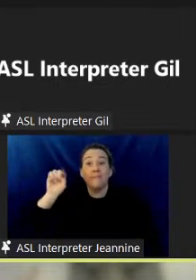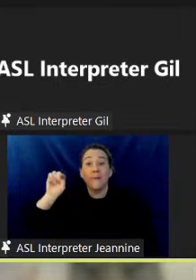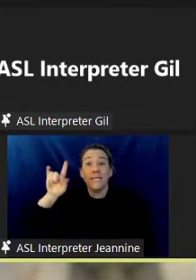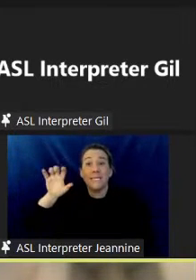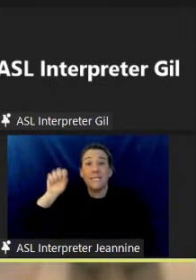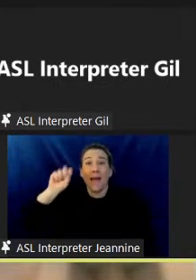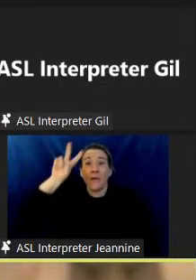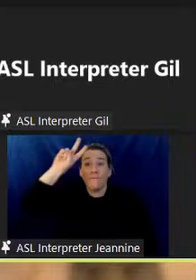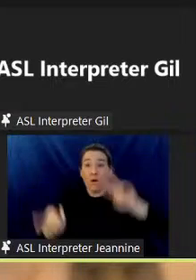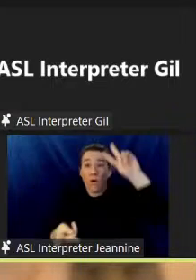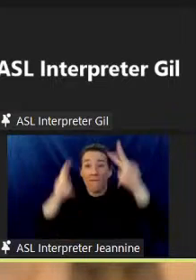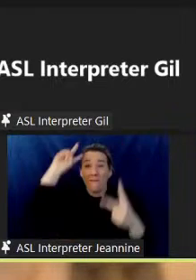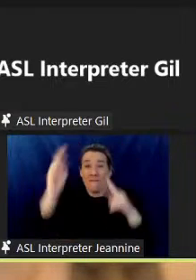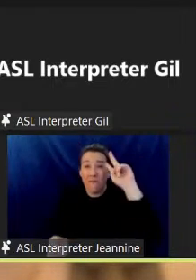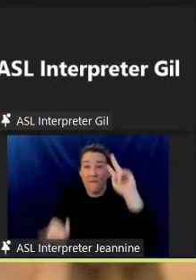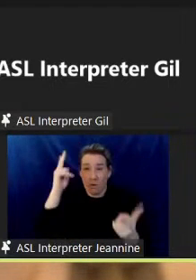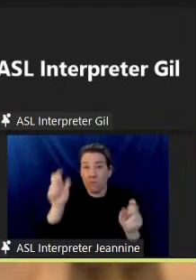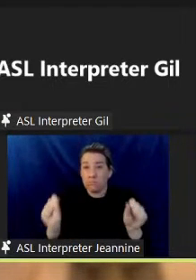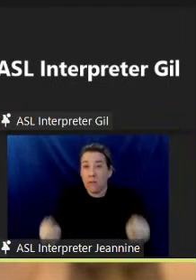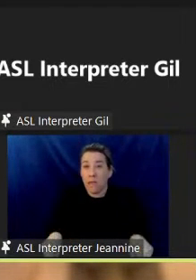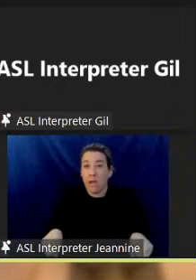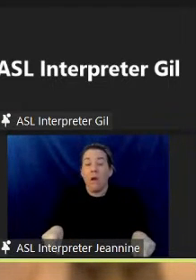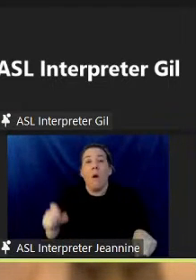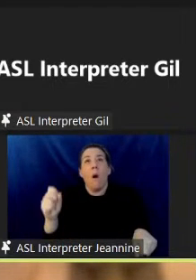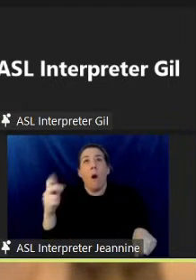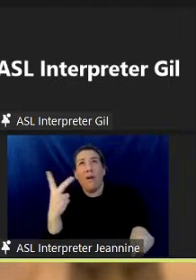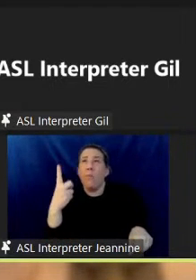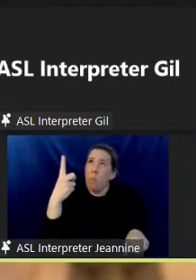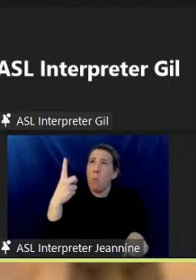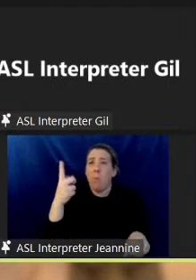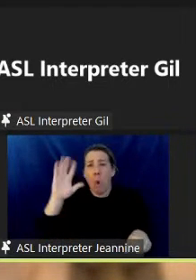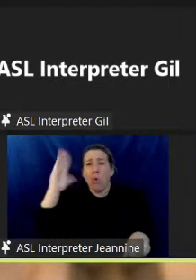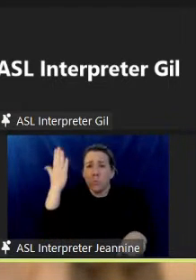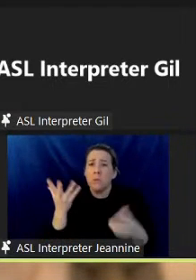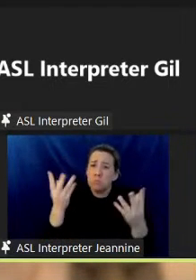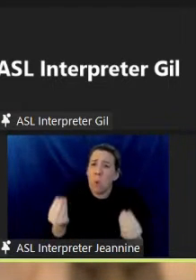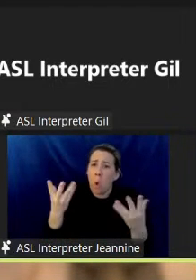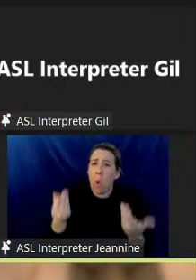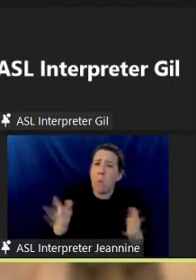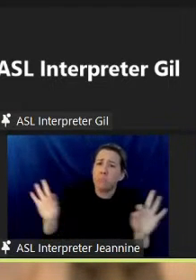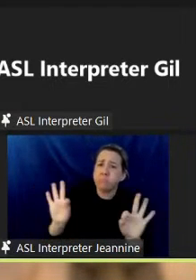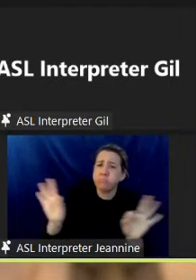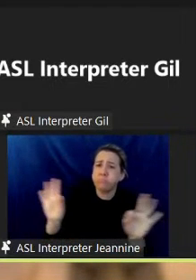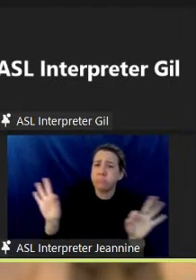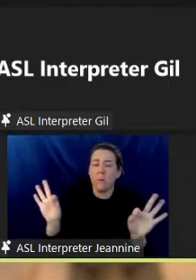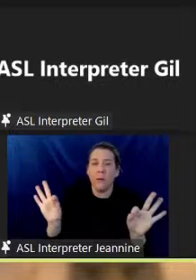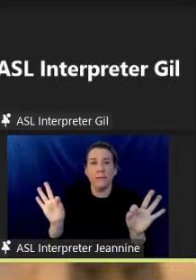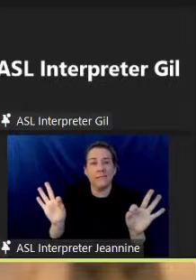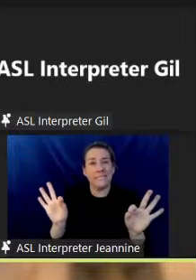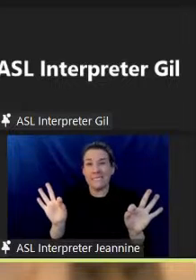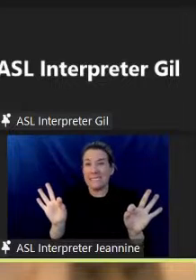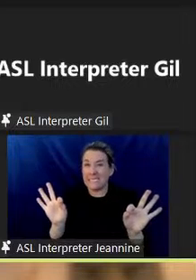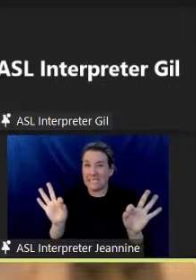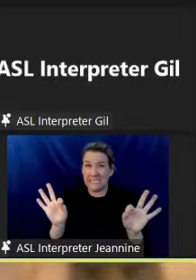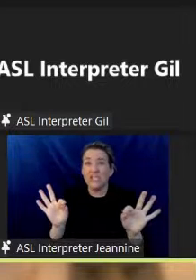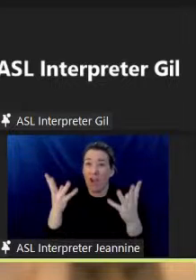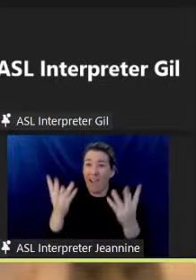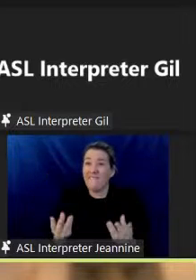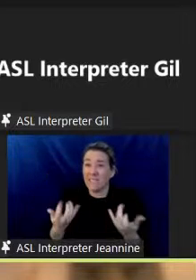may fall on you. Yes, okay, they look nice and soft and everything, but they're fairly